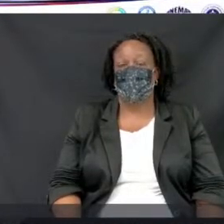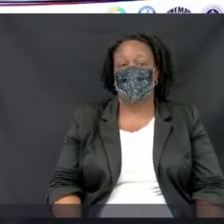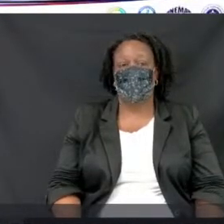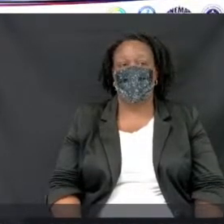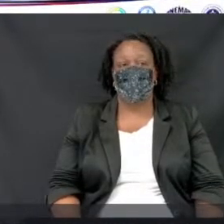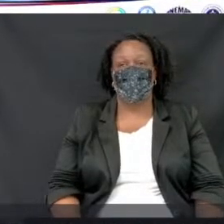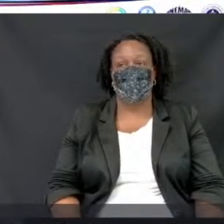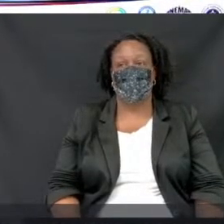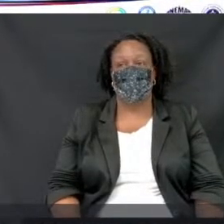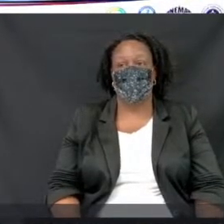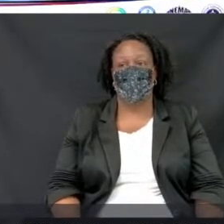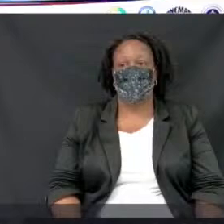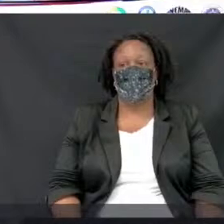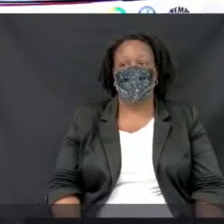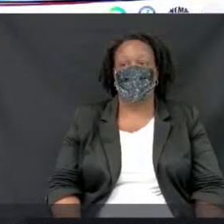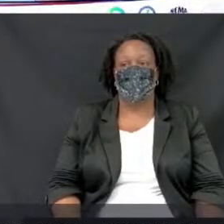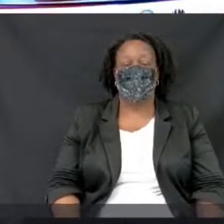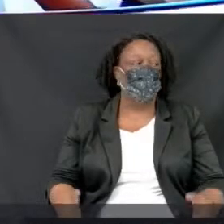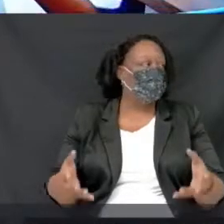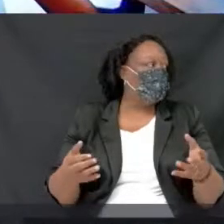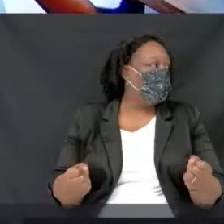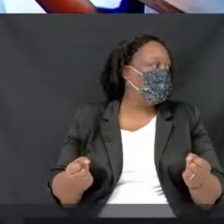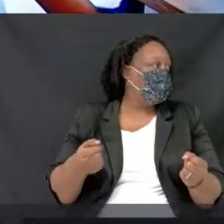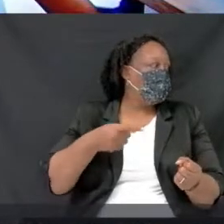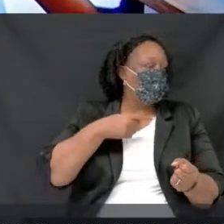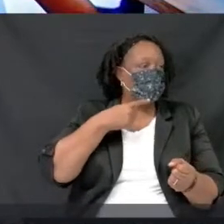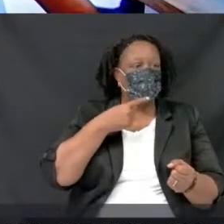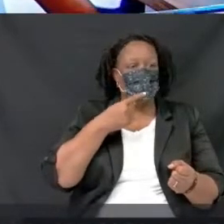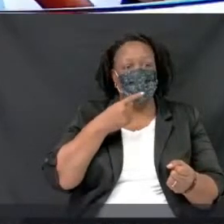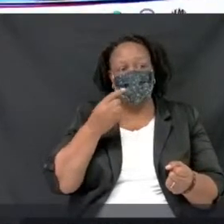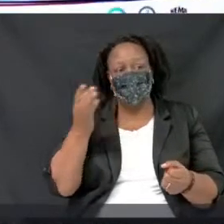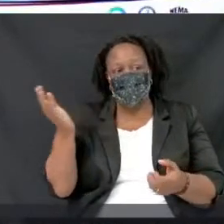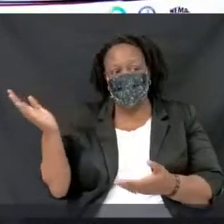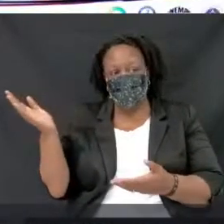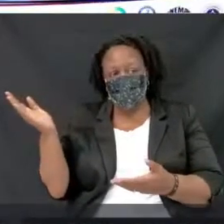Colleen, Colleen Phipps.